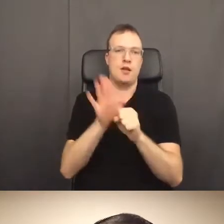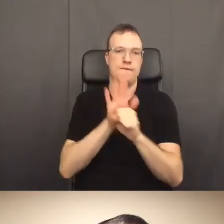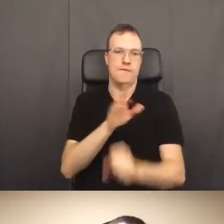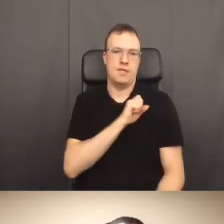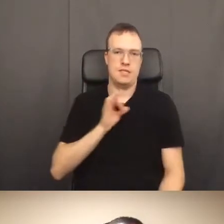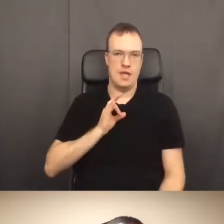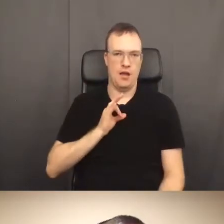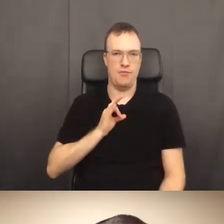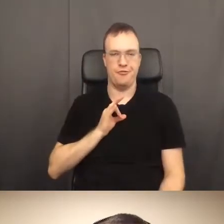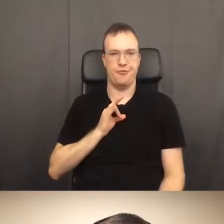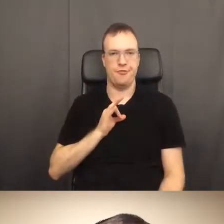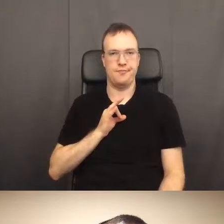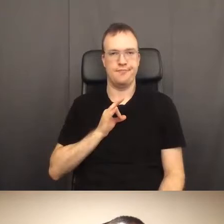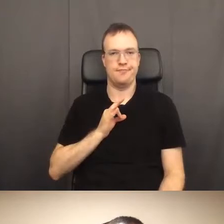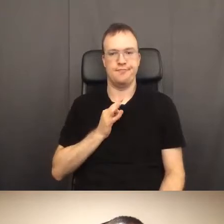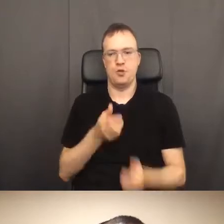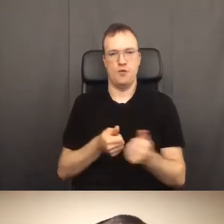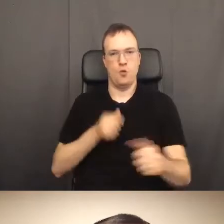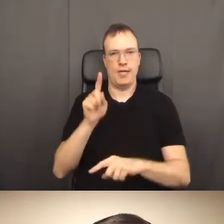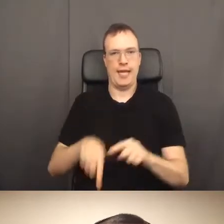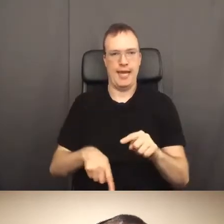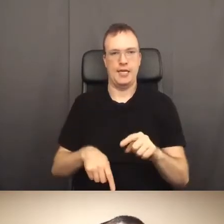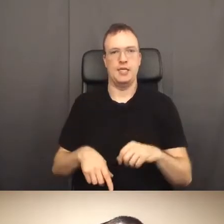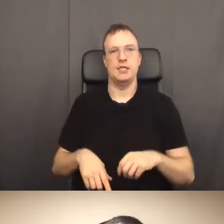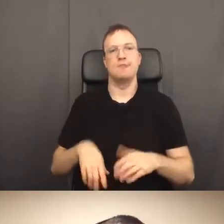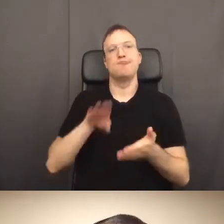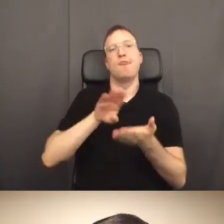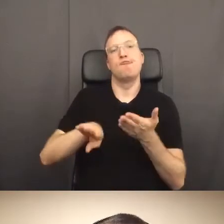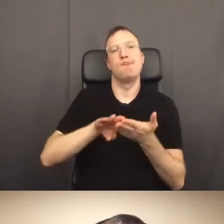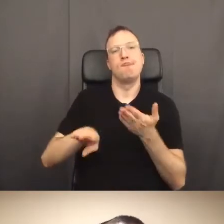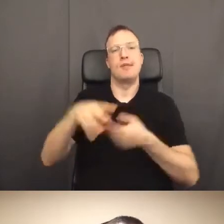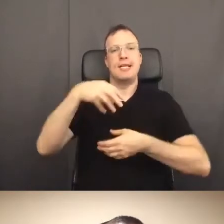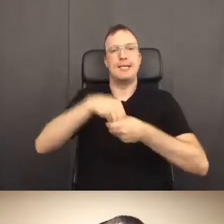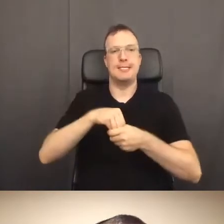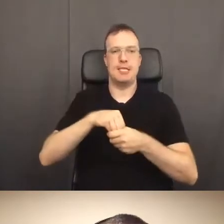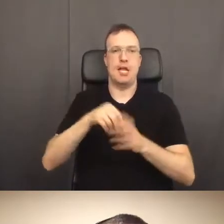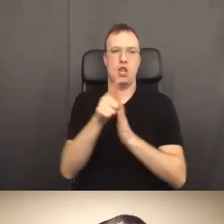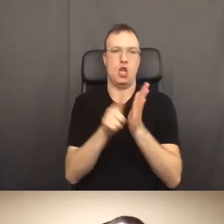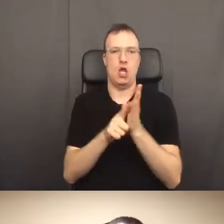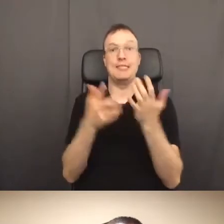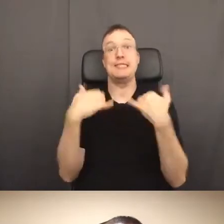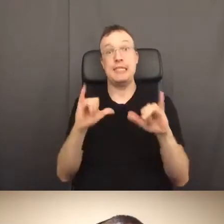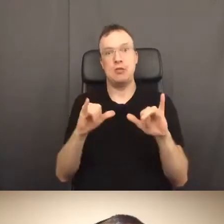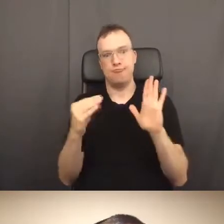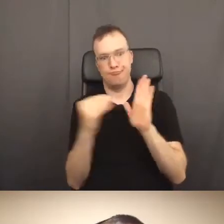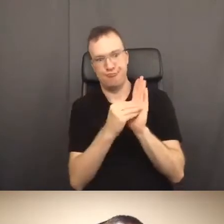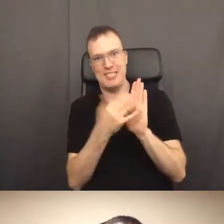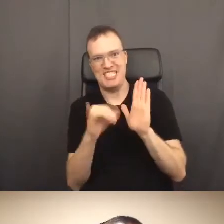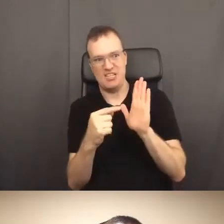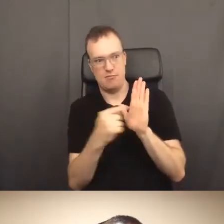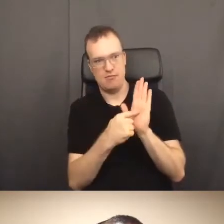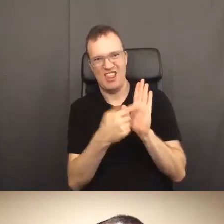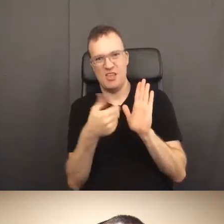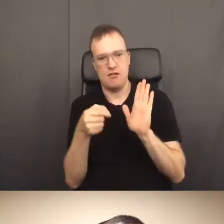that can't be avoided. And so there's excuses within these laws still that allow